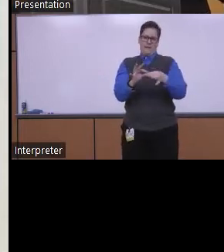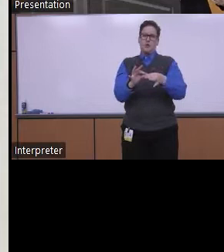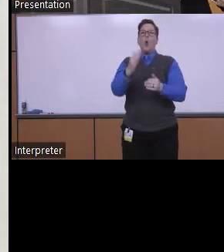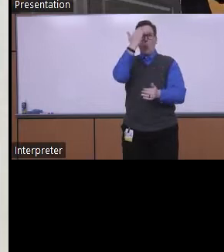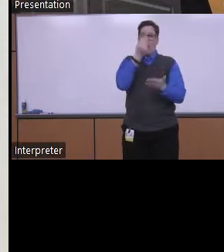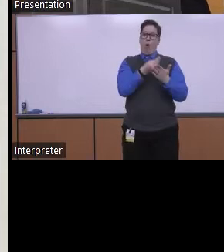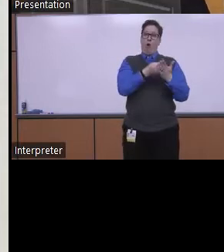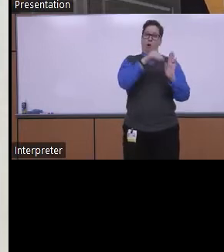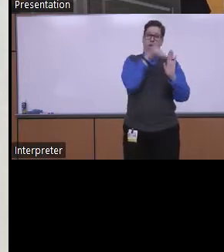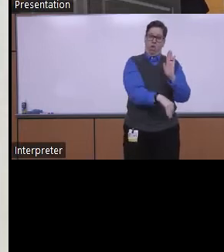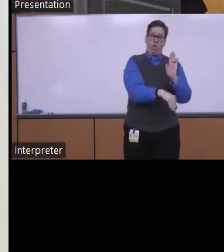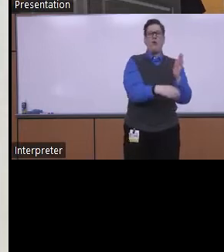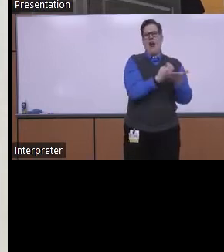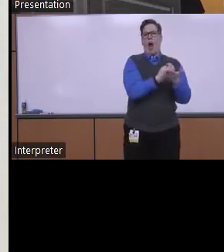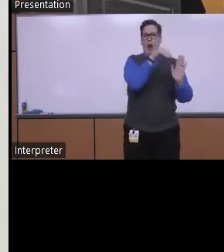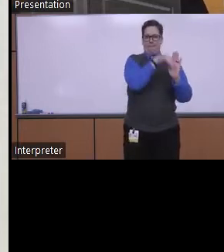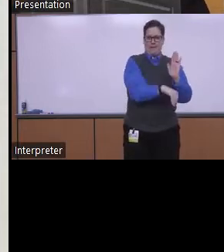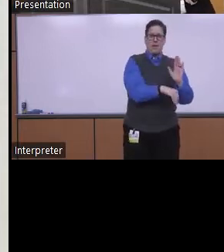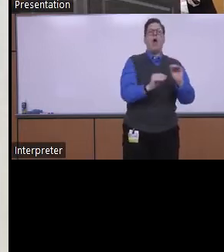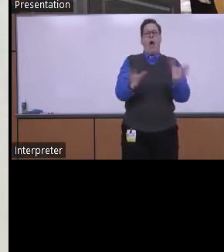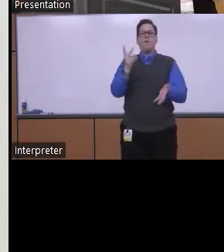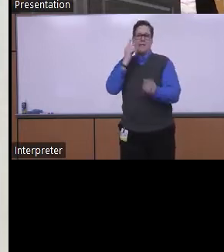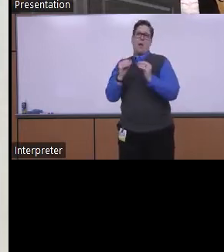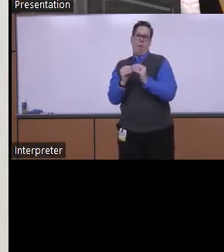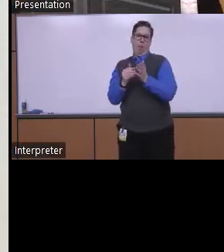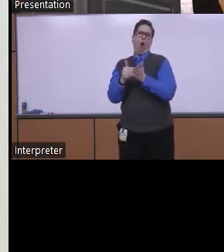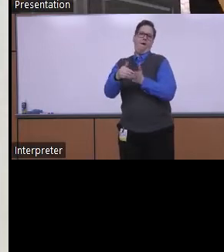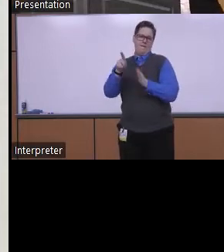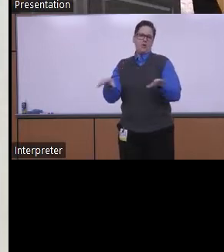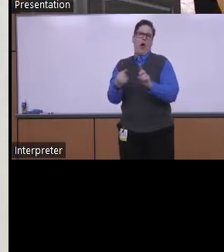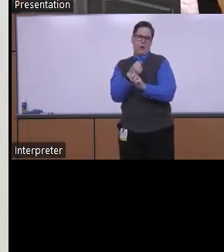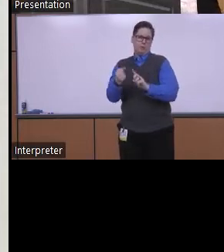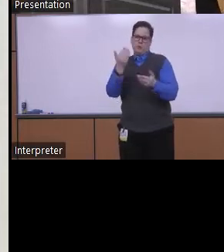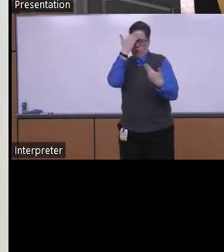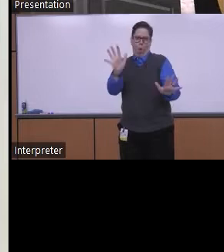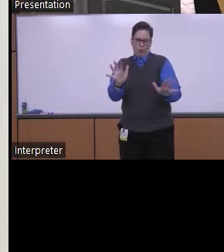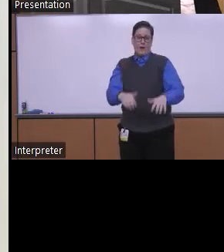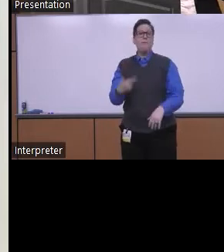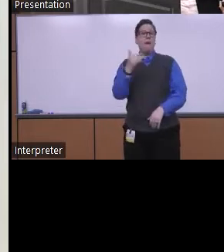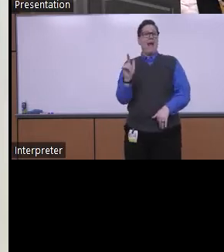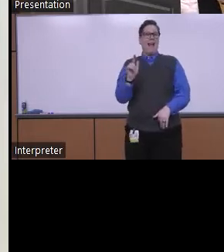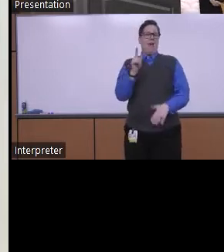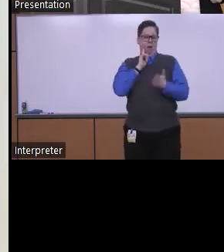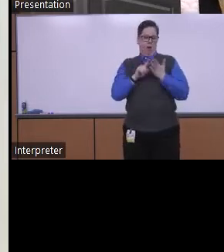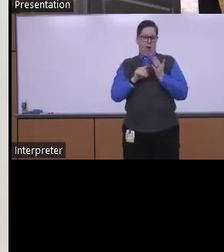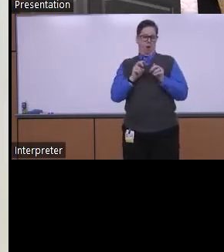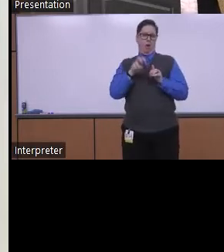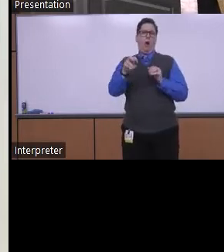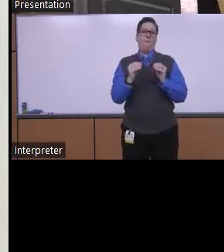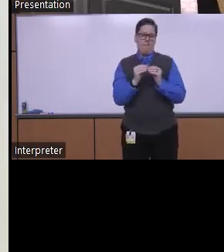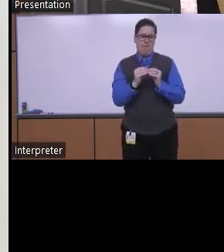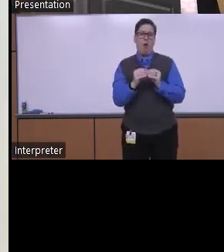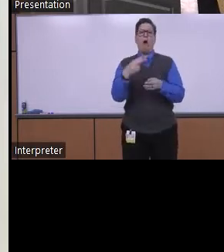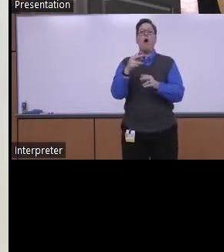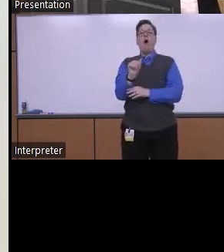downfall in economy, we're going to see more cases of child abuse. But David Gill took it one step further, and he used the term